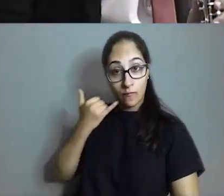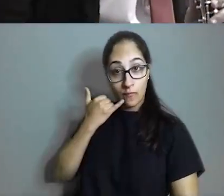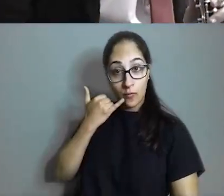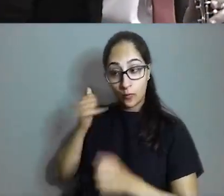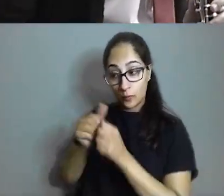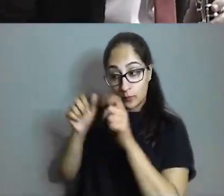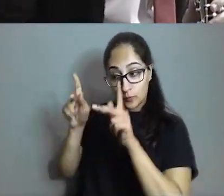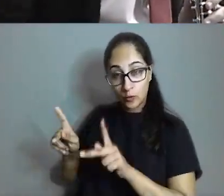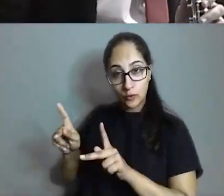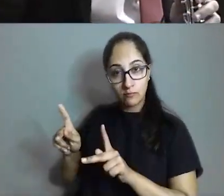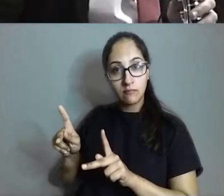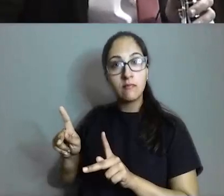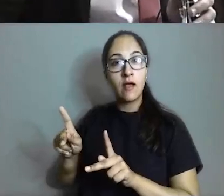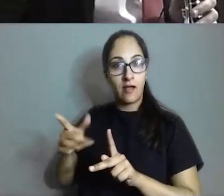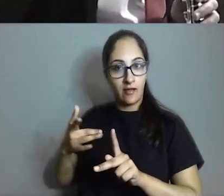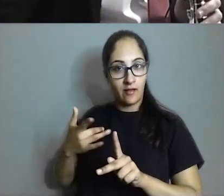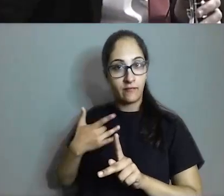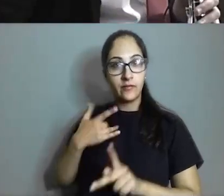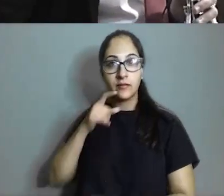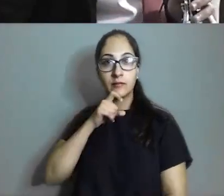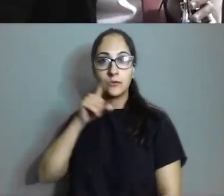hand on my shoulders.